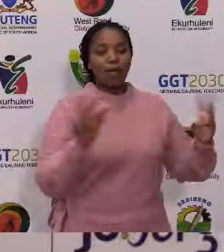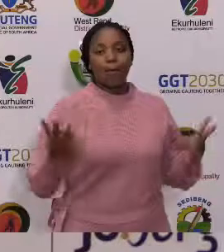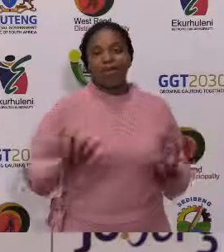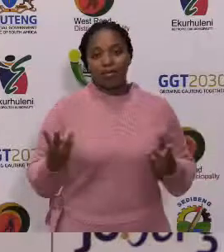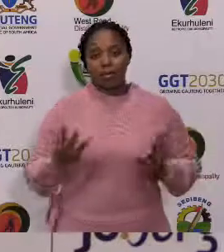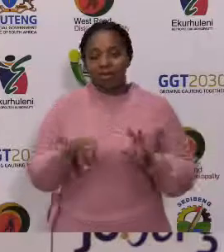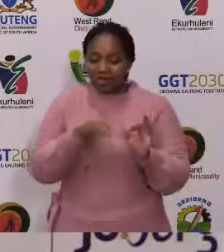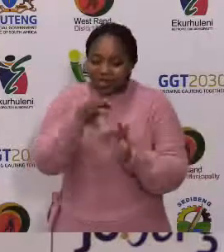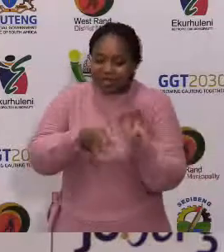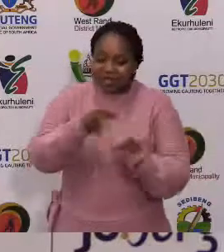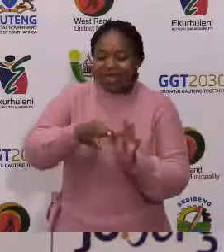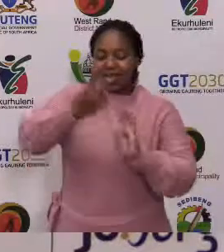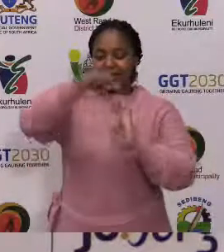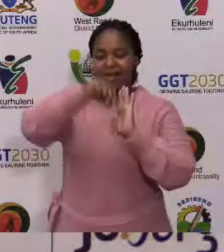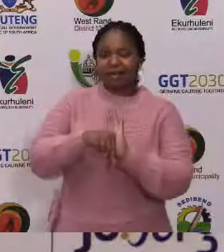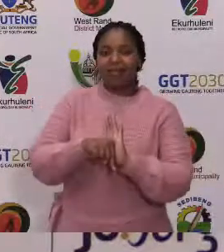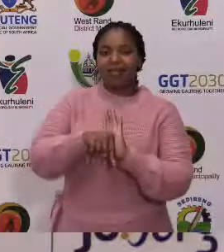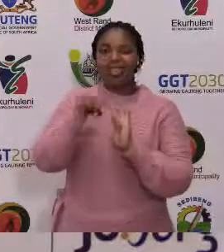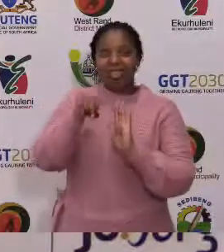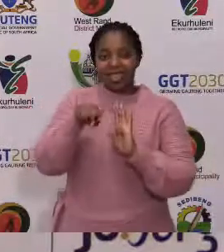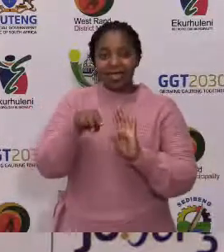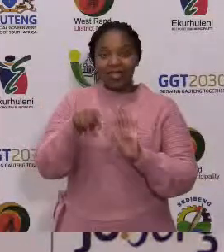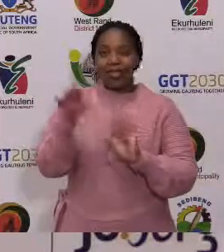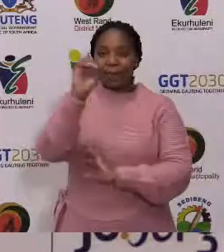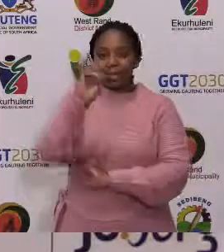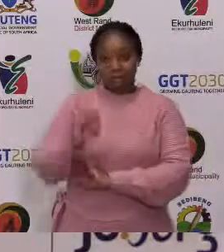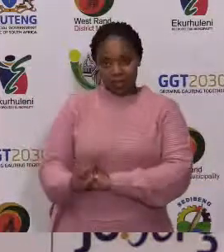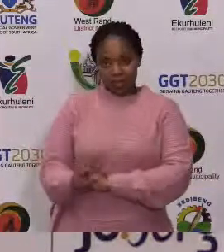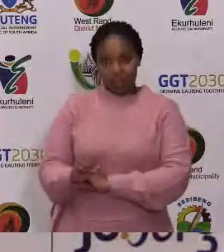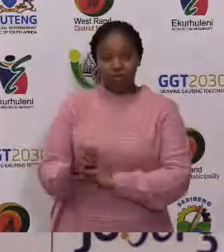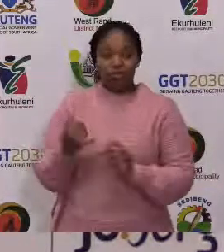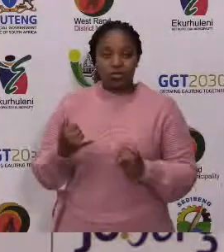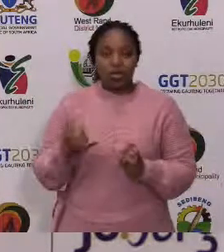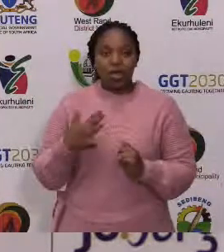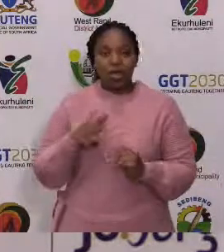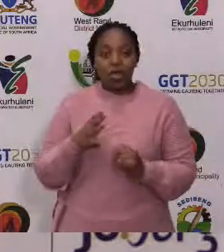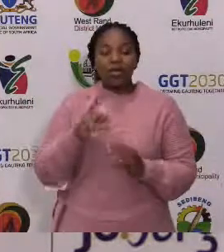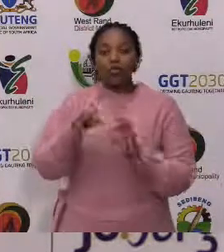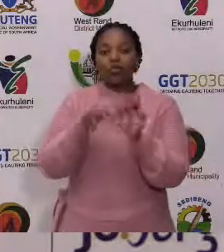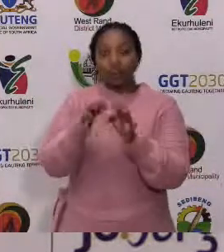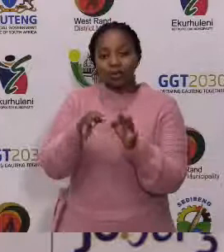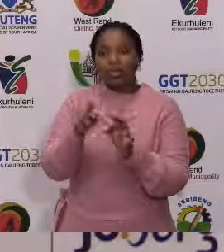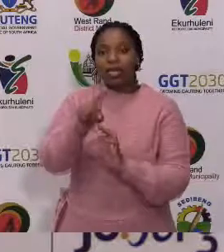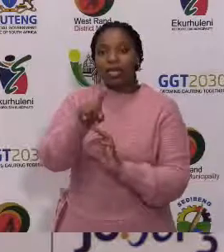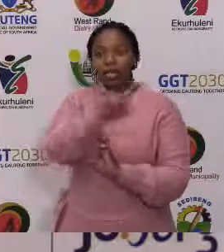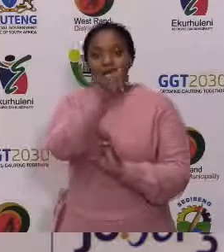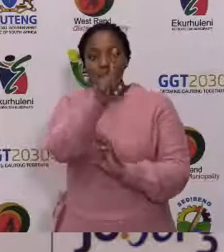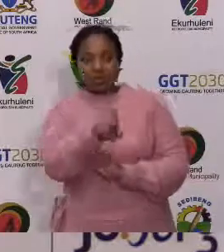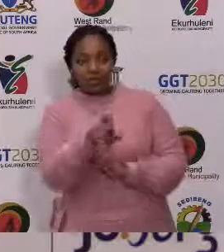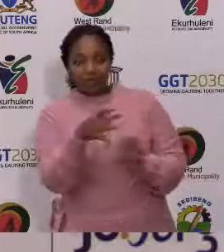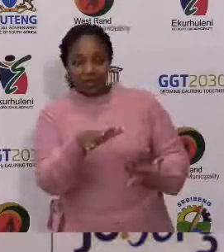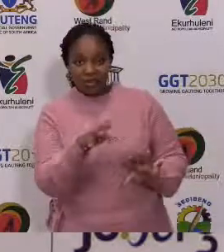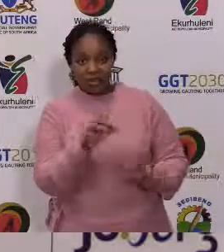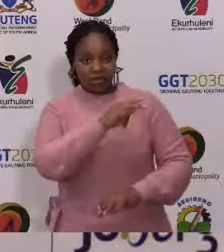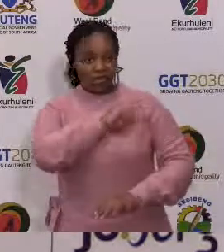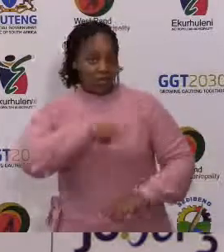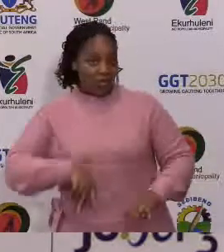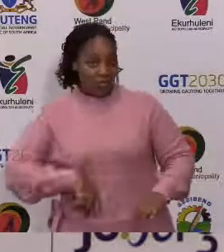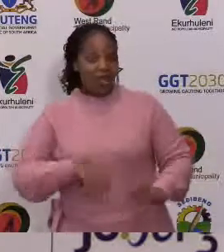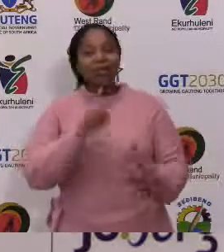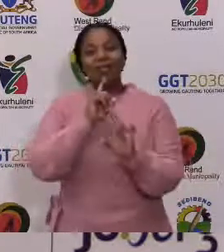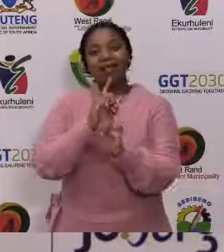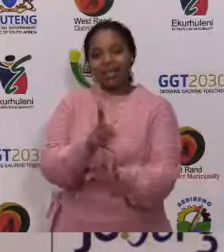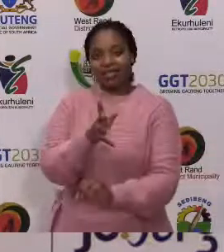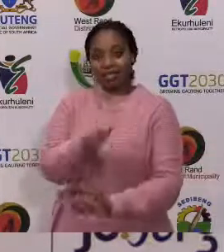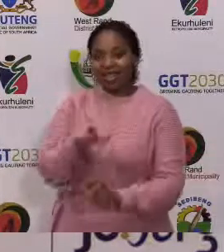this risk-benefit ratio. While I'm here, I'm just going to take the liberty of addressing the question that they asked you, actually, about